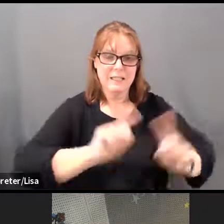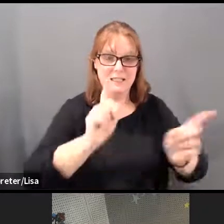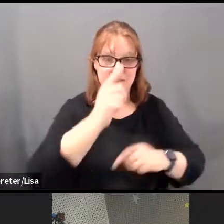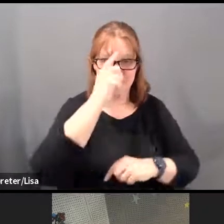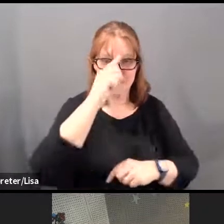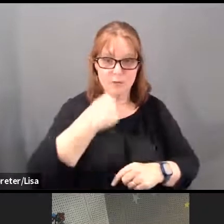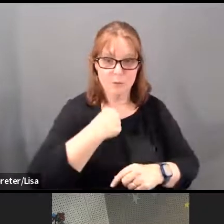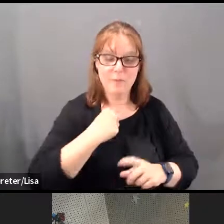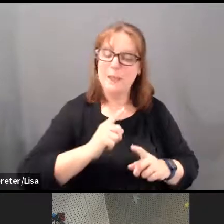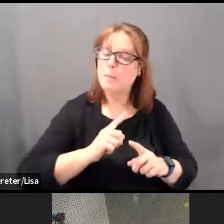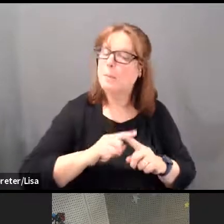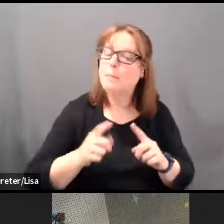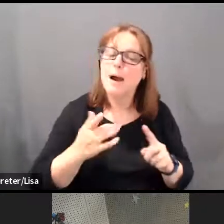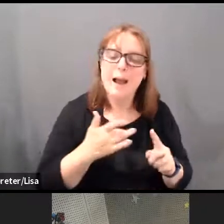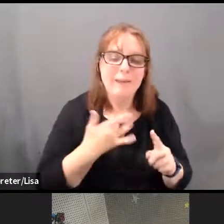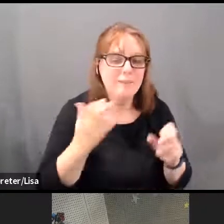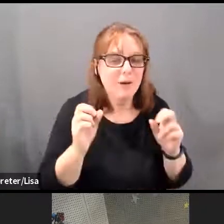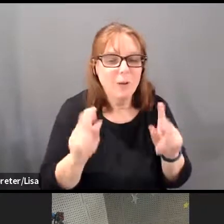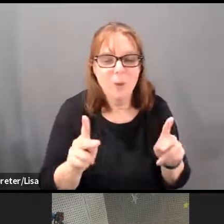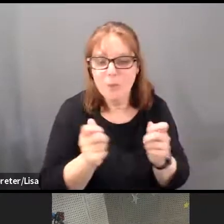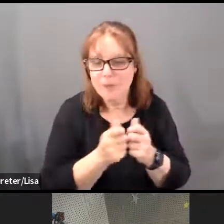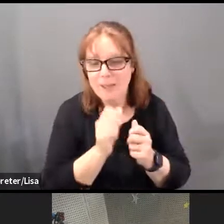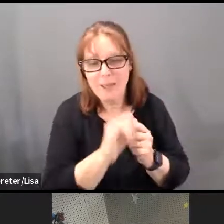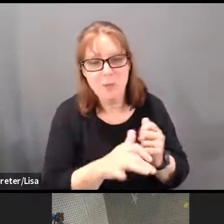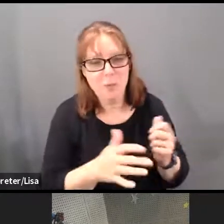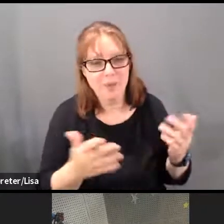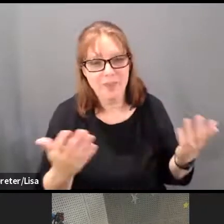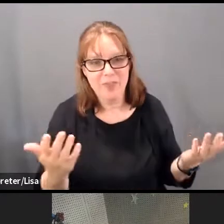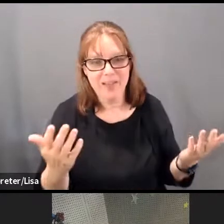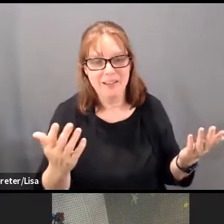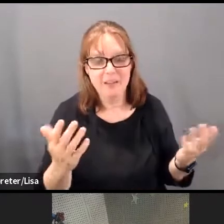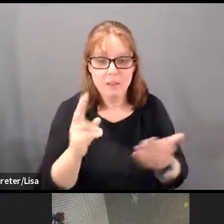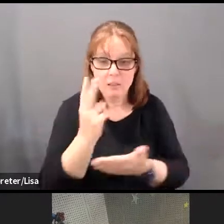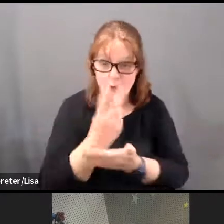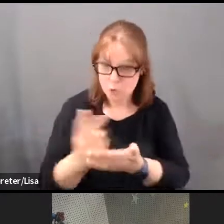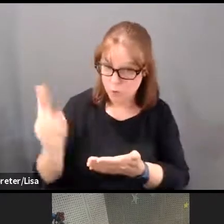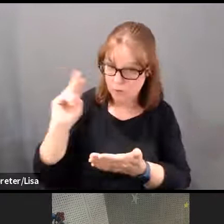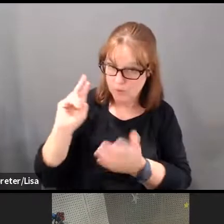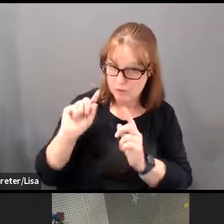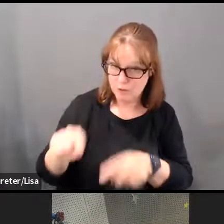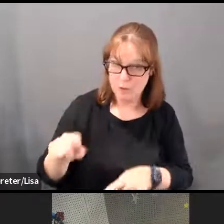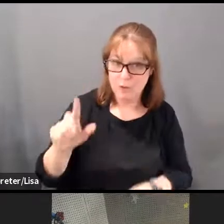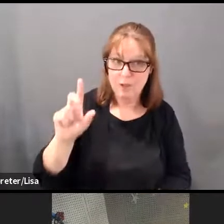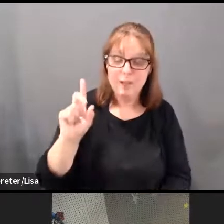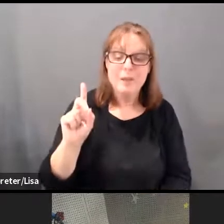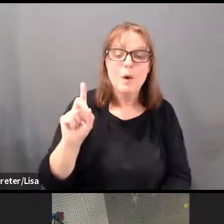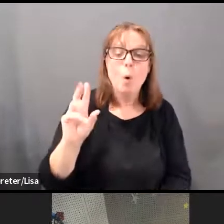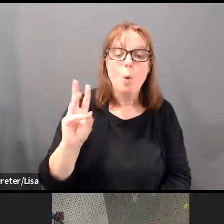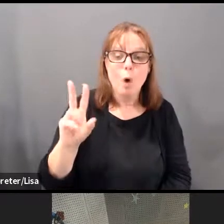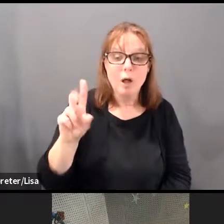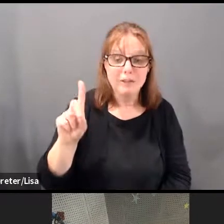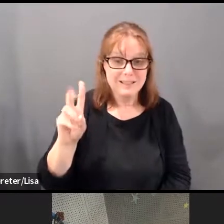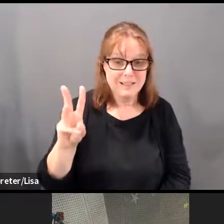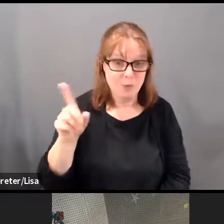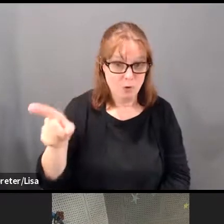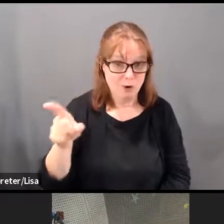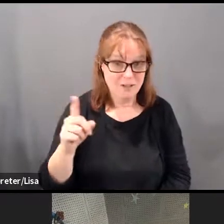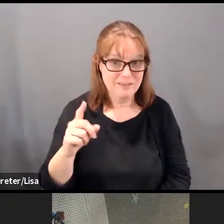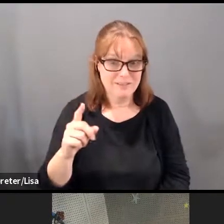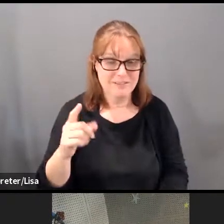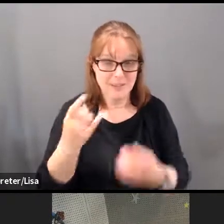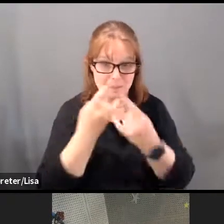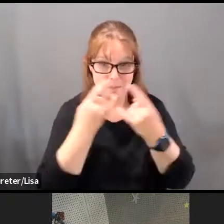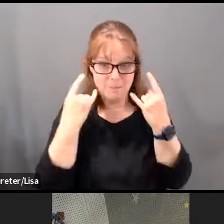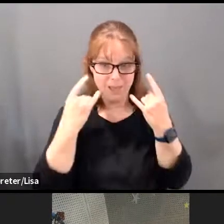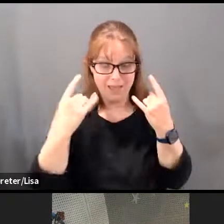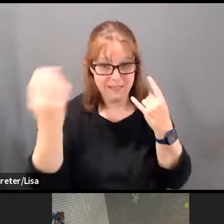okay. And I felt okay about that. I was on Disney World 2 weeks ago. People aren't wearing masks in Disney World